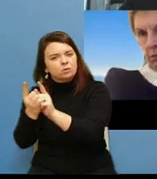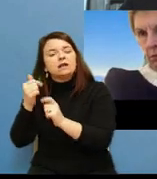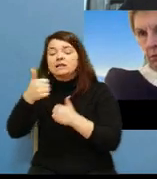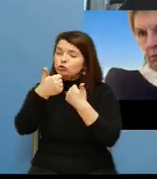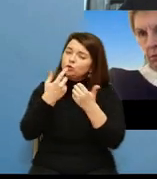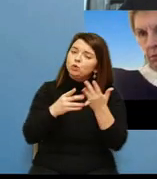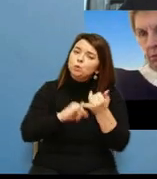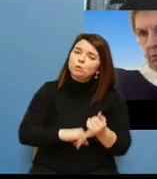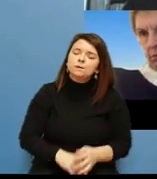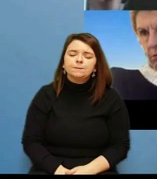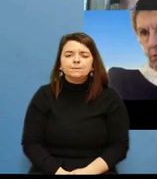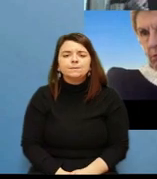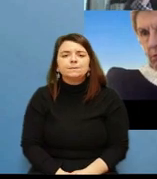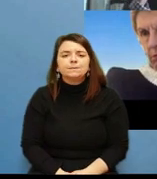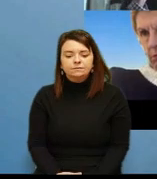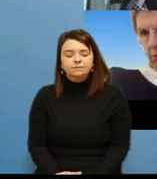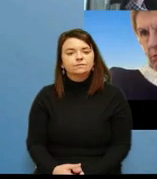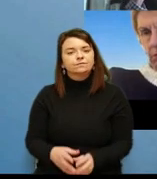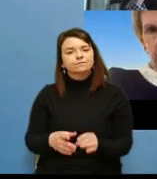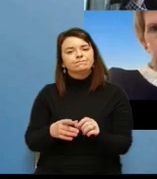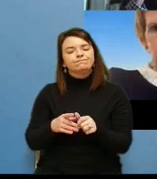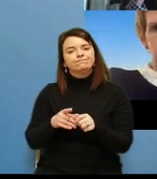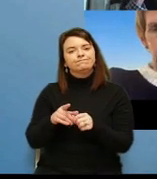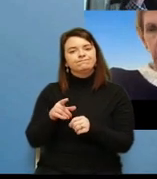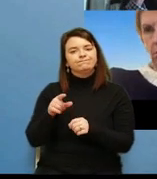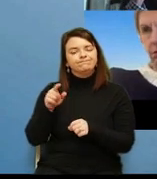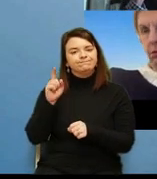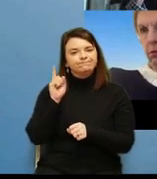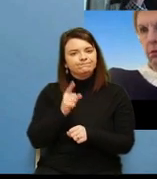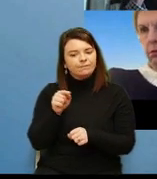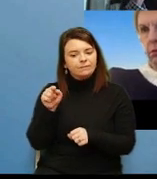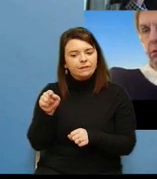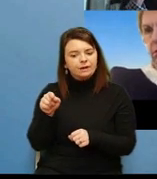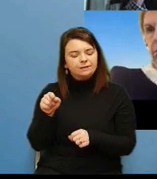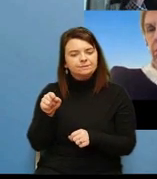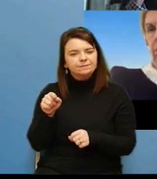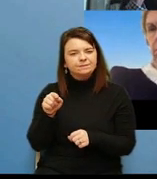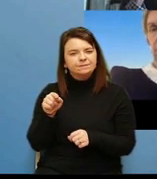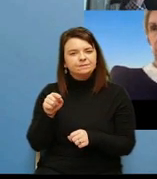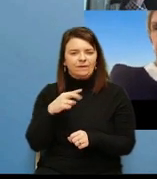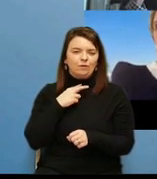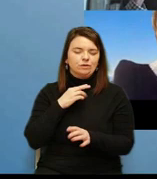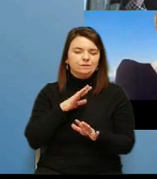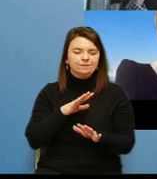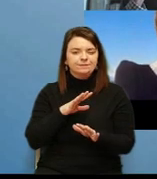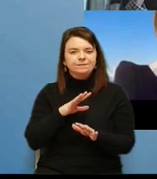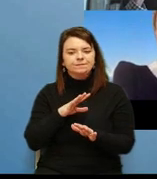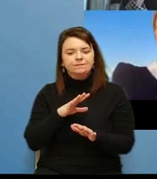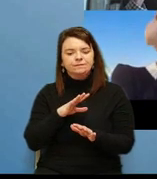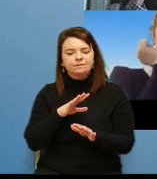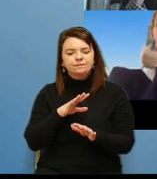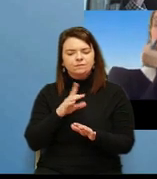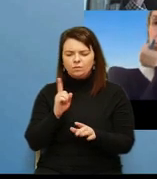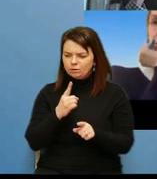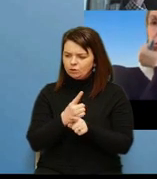hesitating, and they're assured to sign up. So that's also good news. With regards to, sorry, my voice